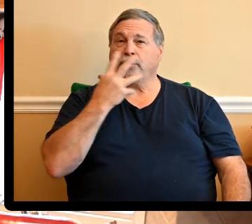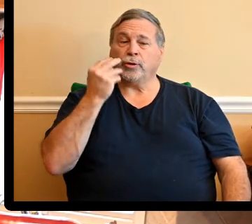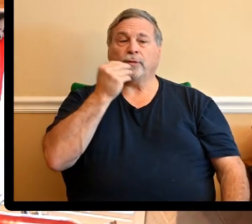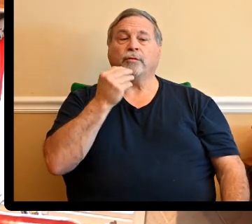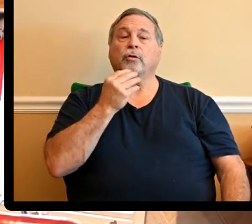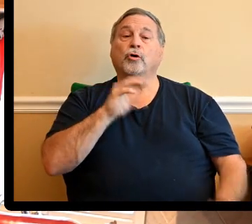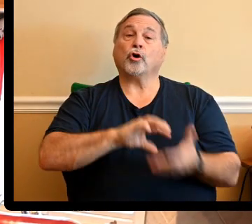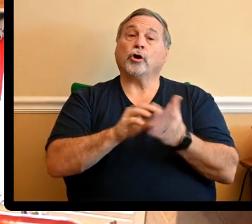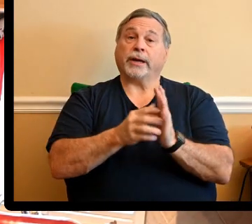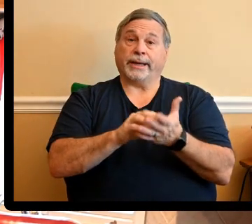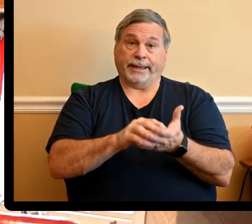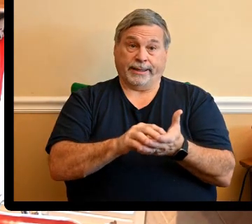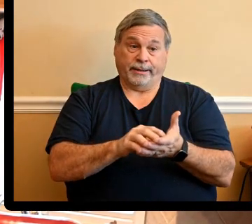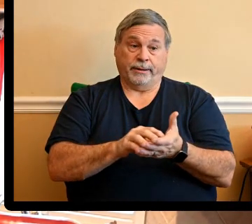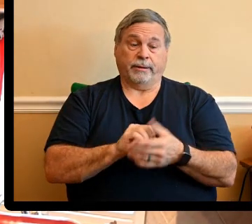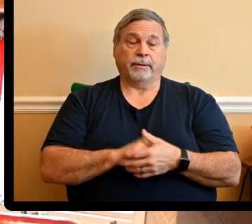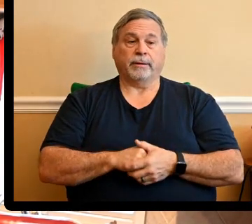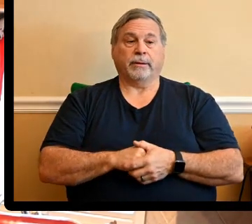Beautiful cookie.